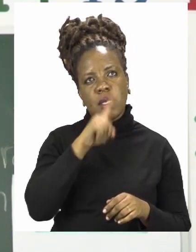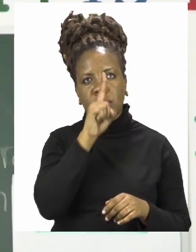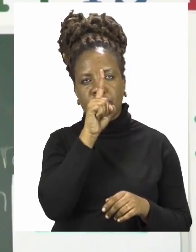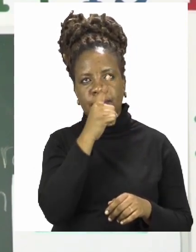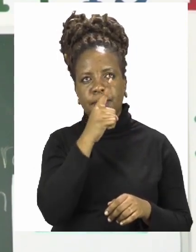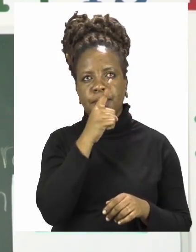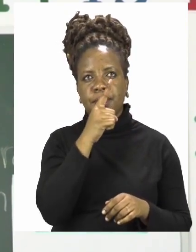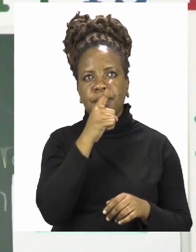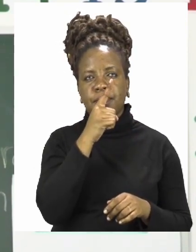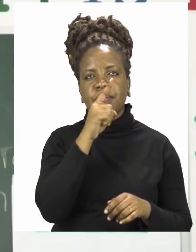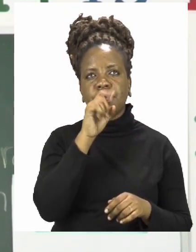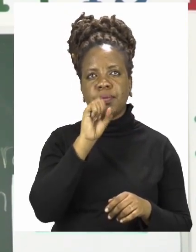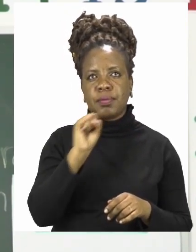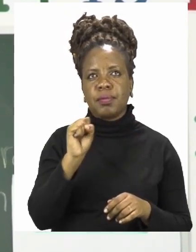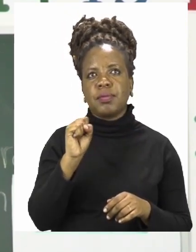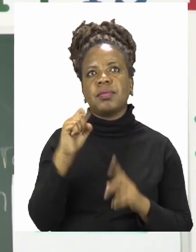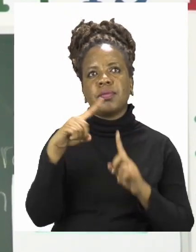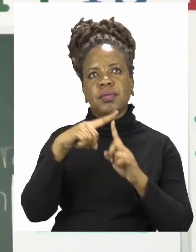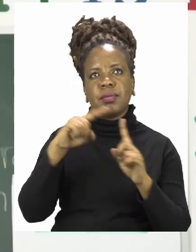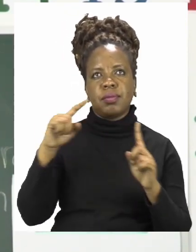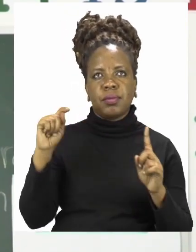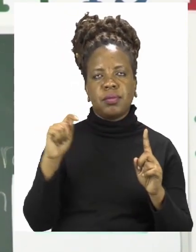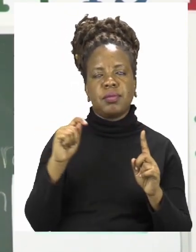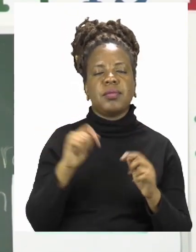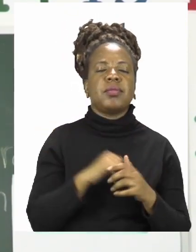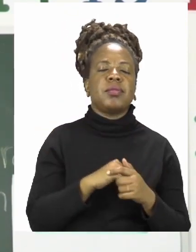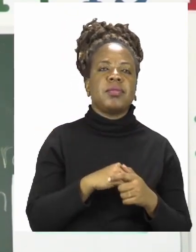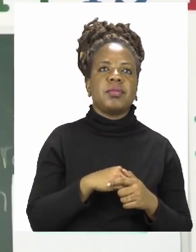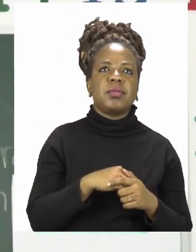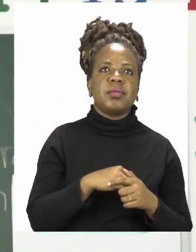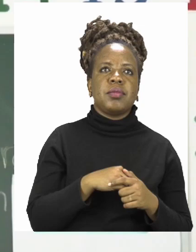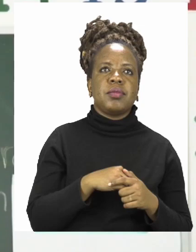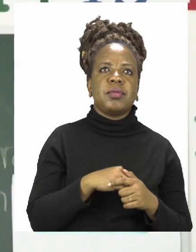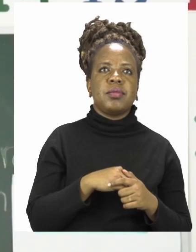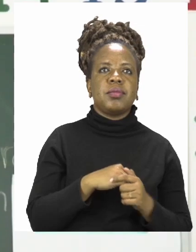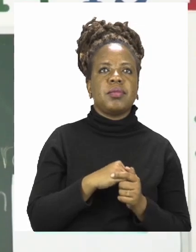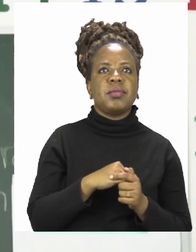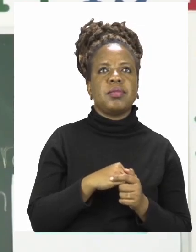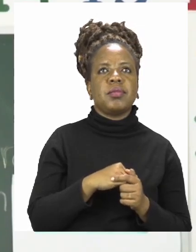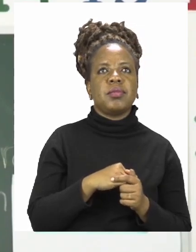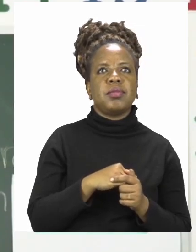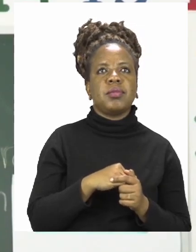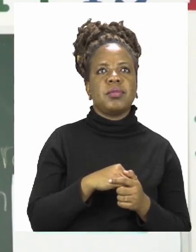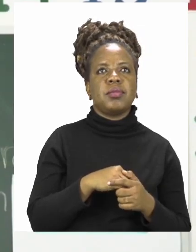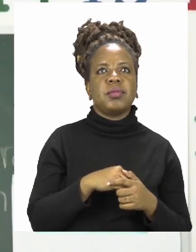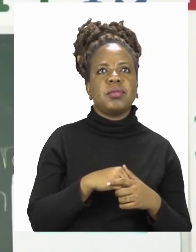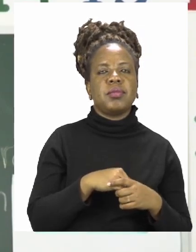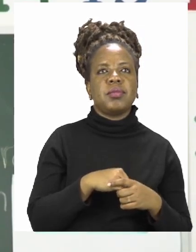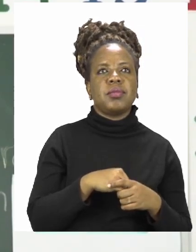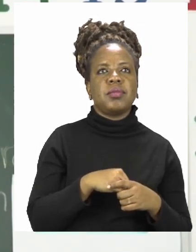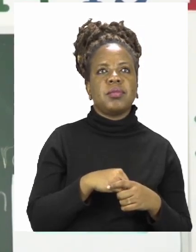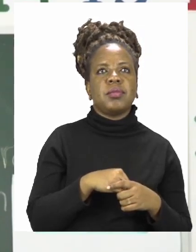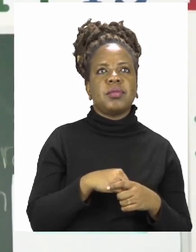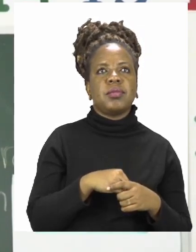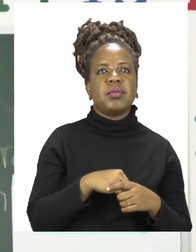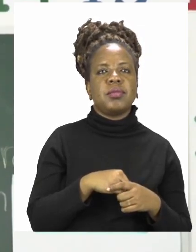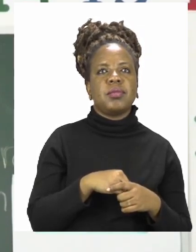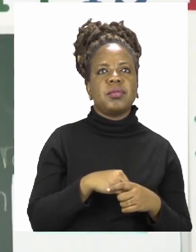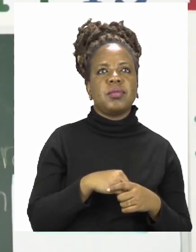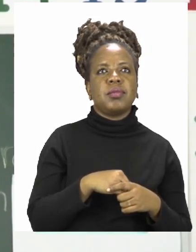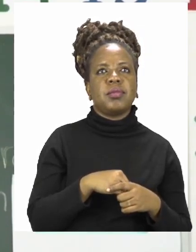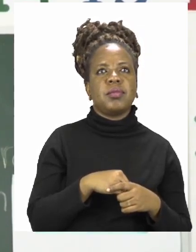tools of the man to the man's tools. Remember, we added